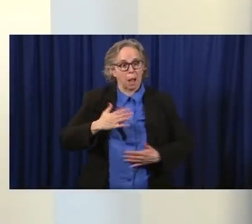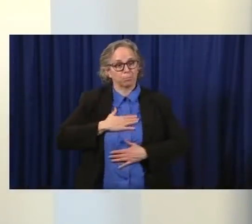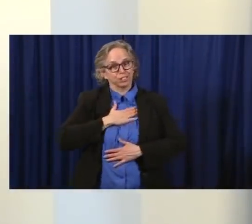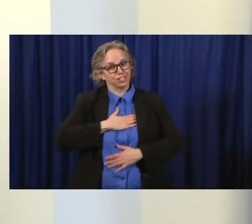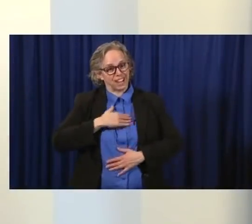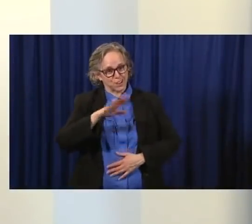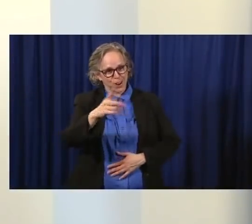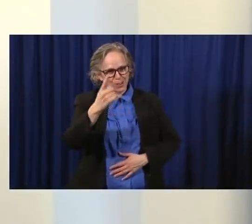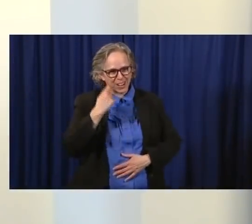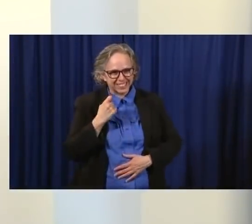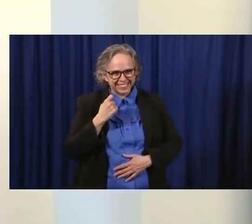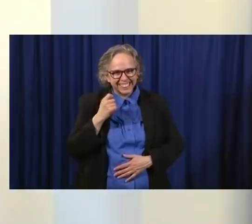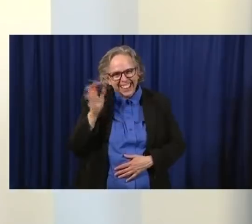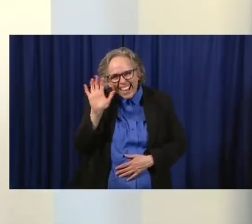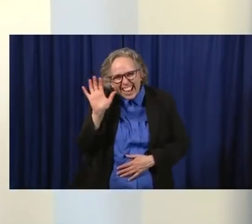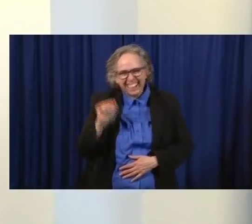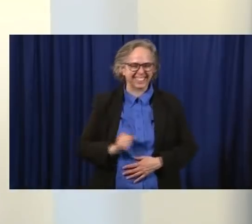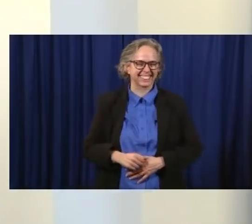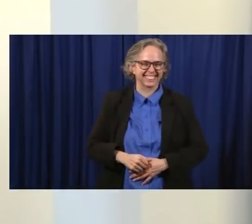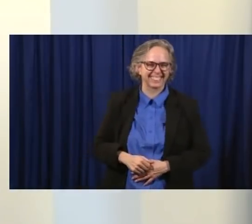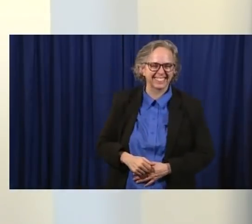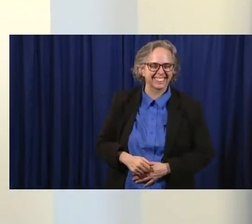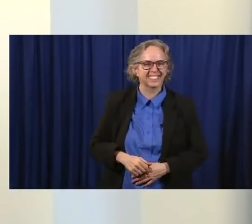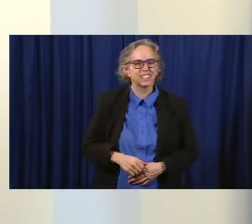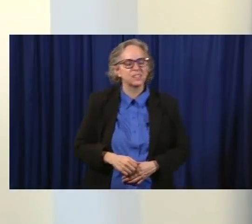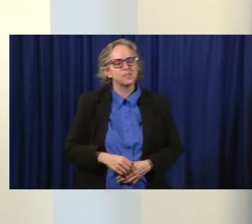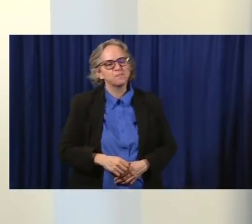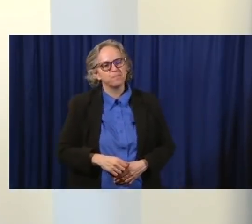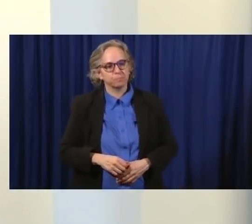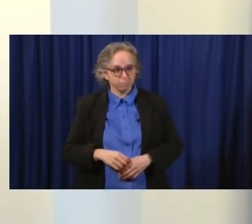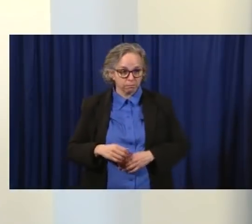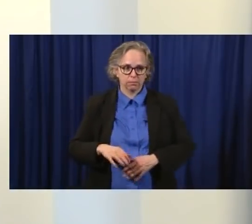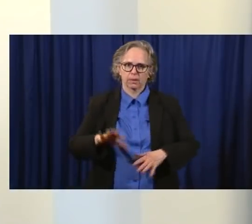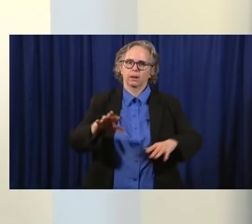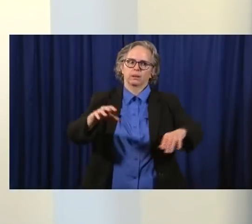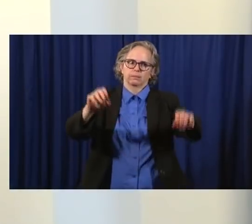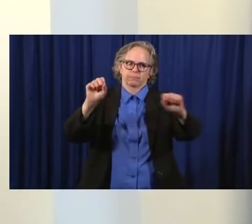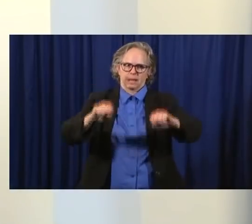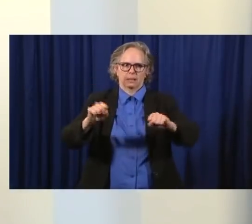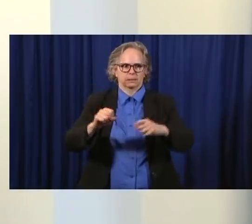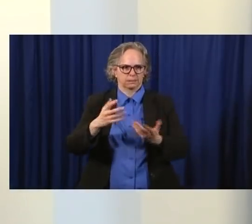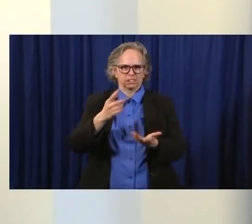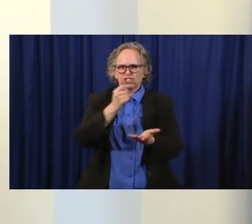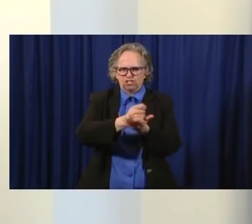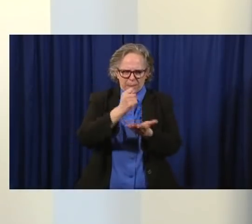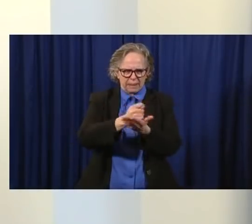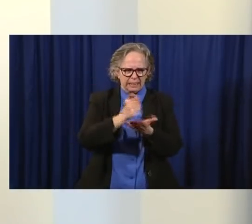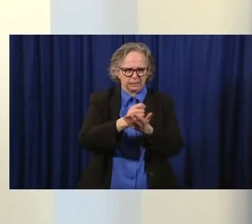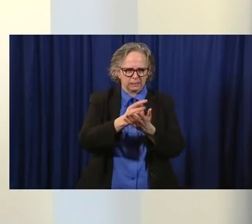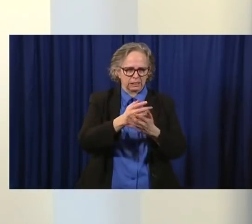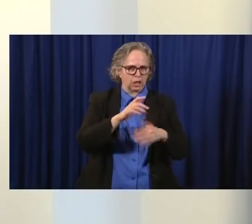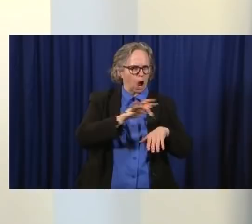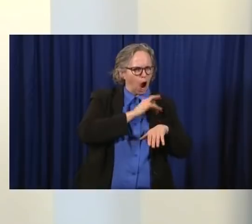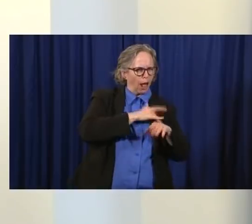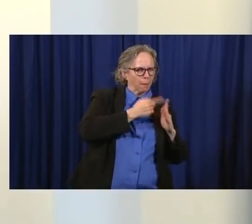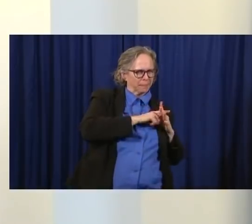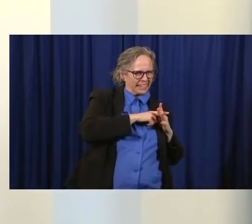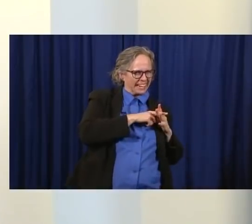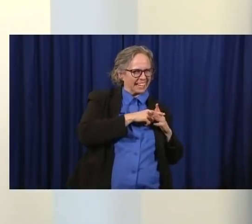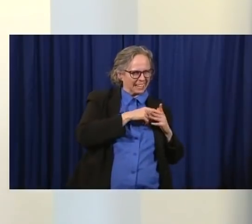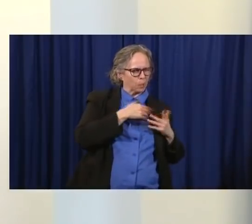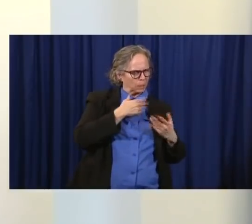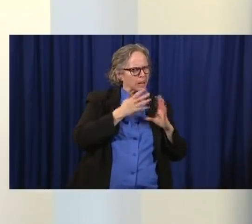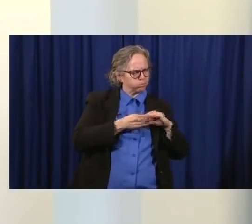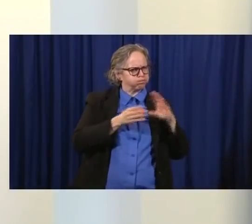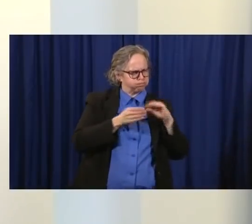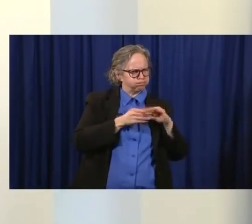at me. We talked a lot about treatment early on, but I'd love to share more about that. And our